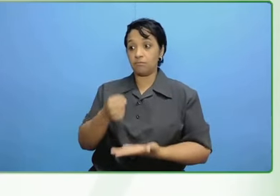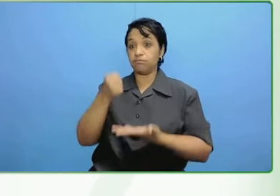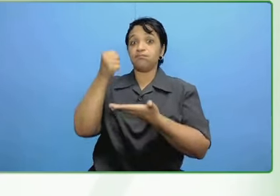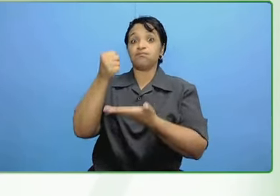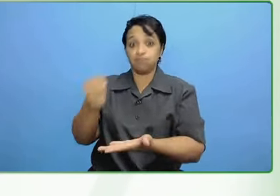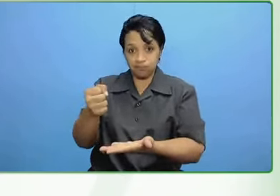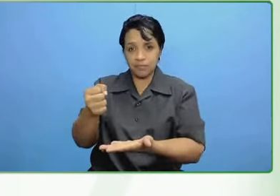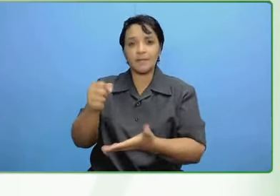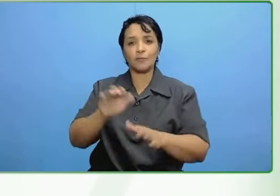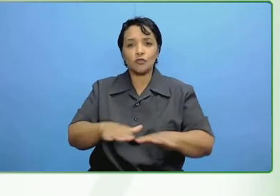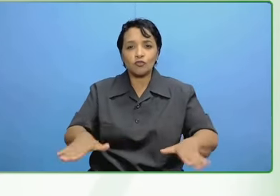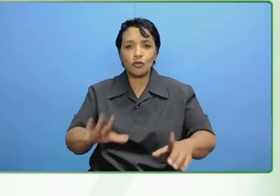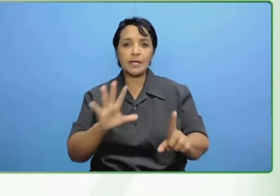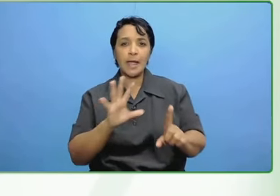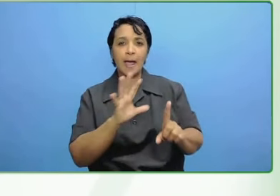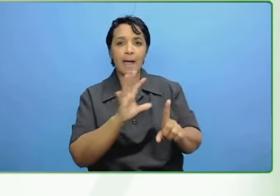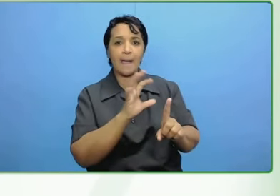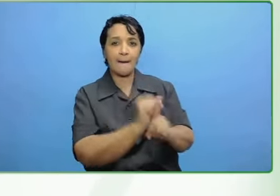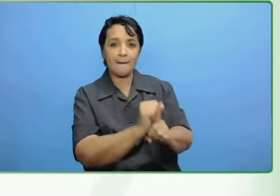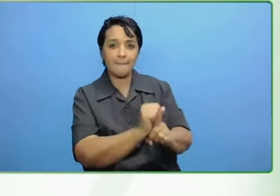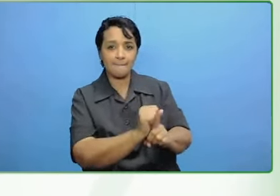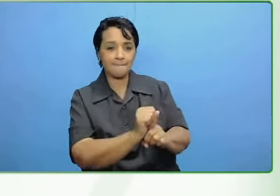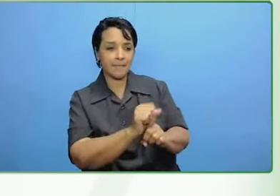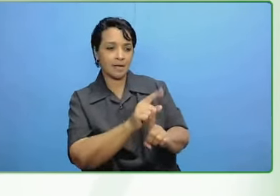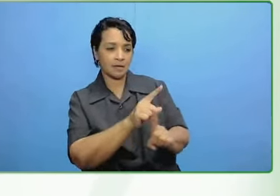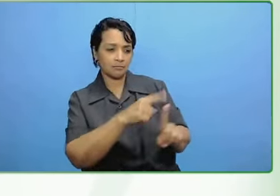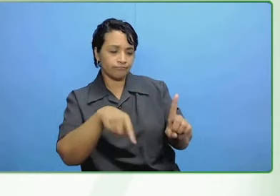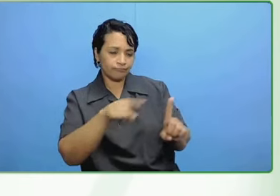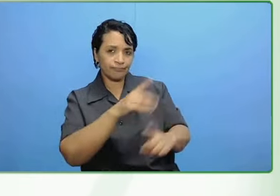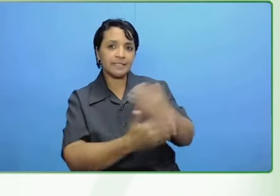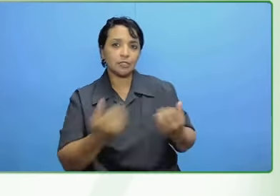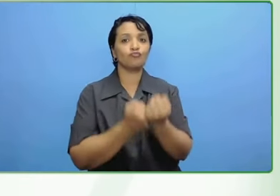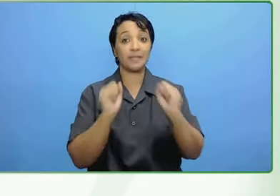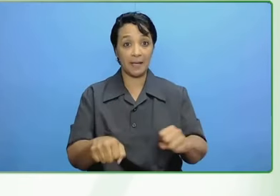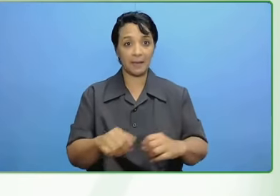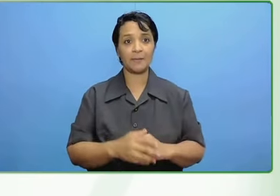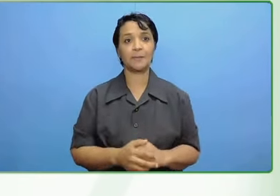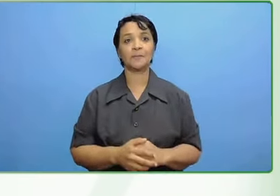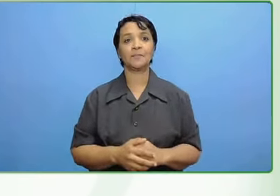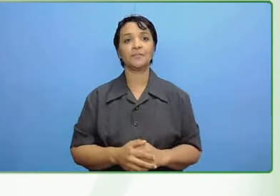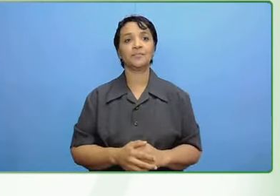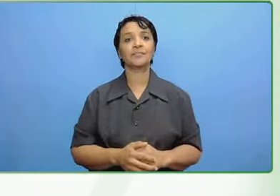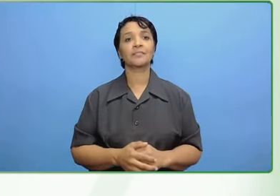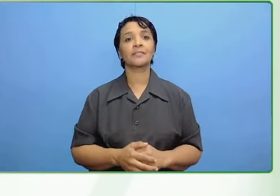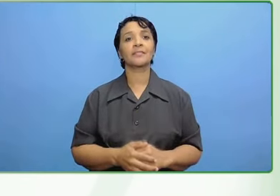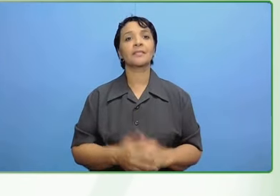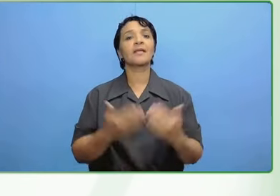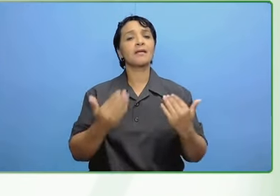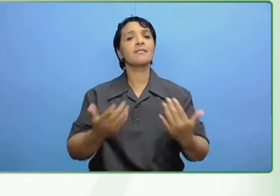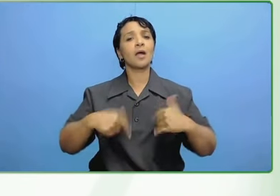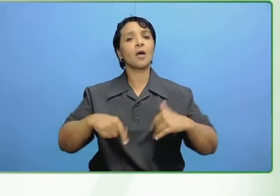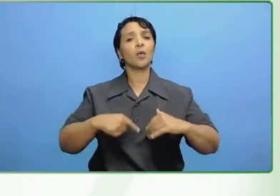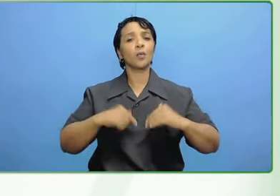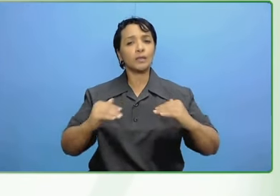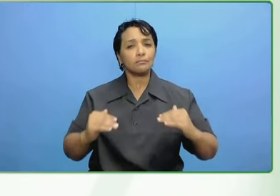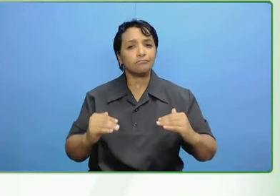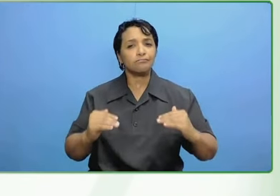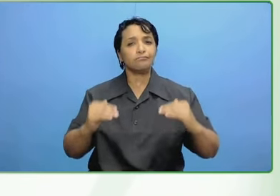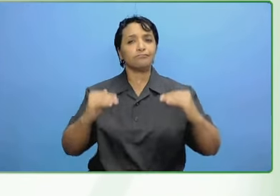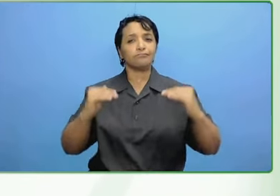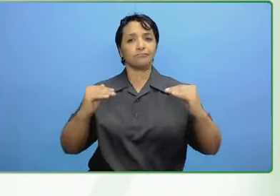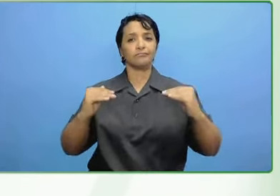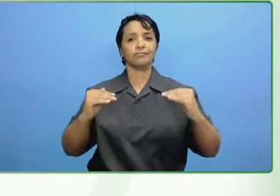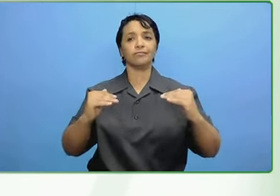services. There's no doubt that there's still more to be done on our journey to build a more inclusive society, and we are committed to doing